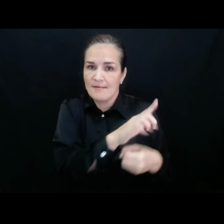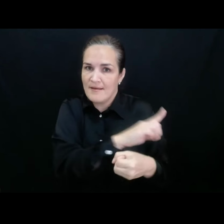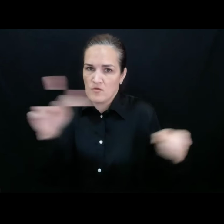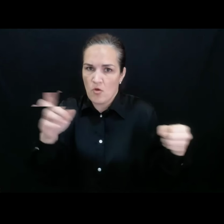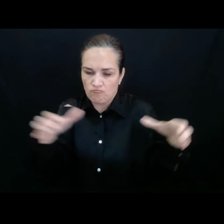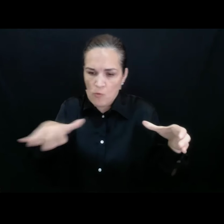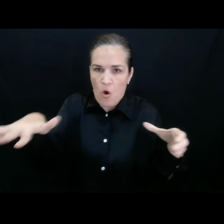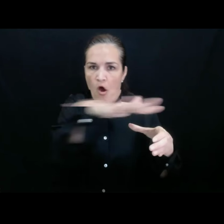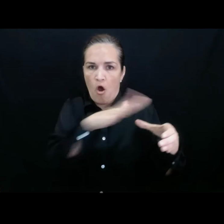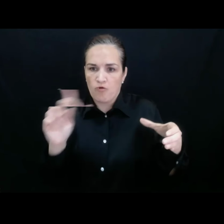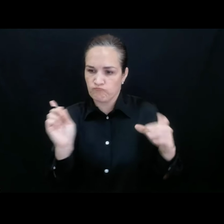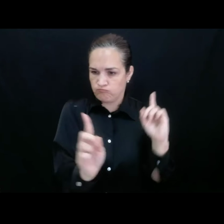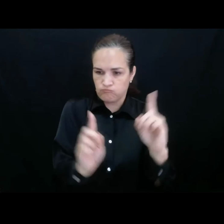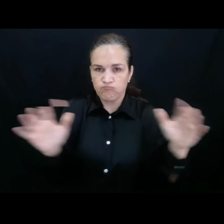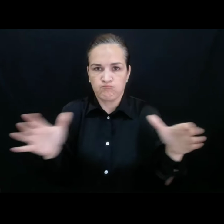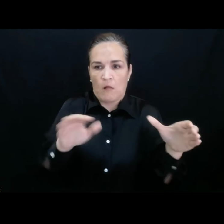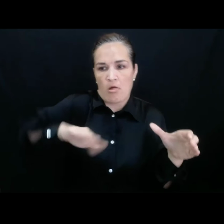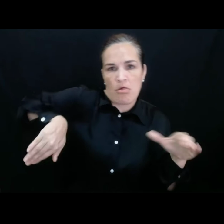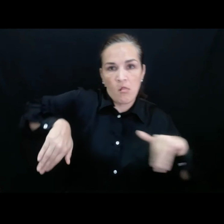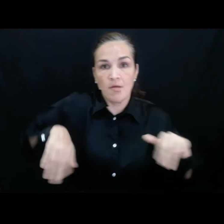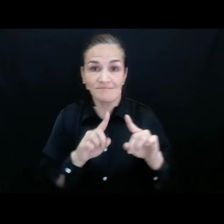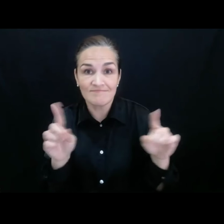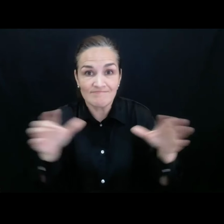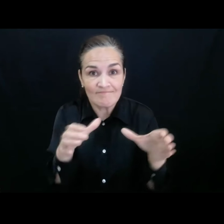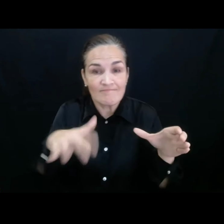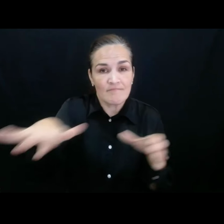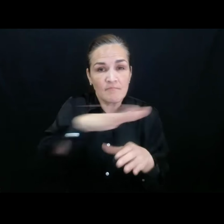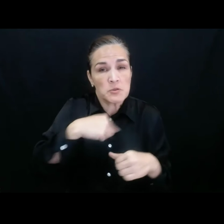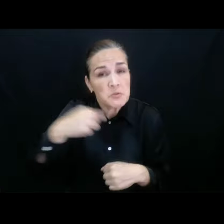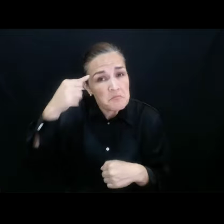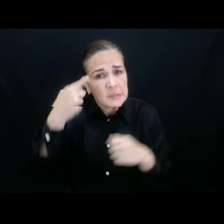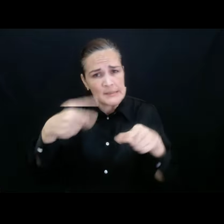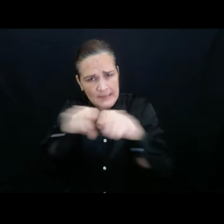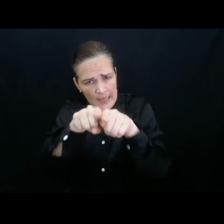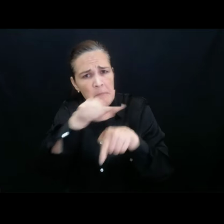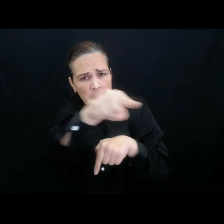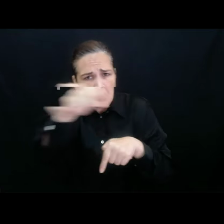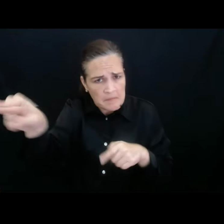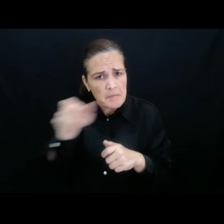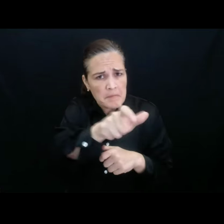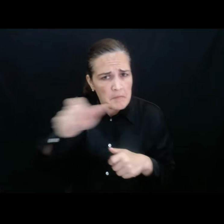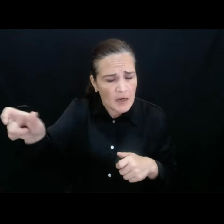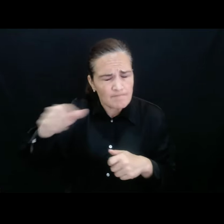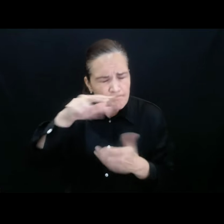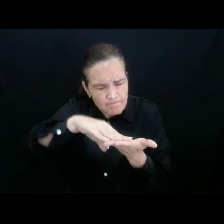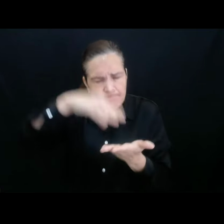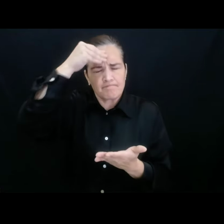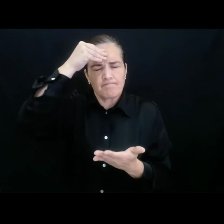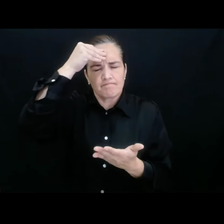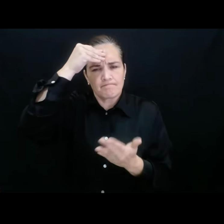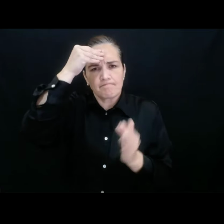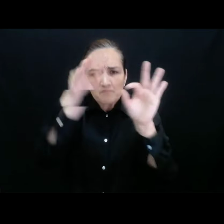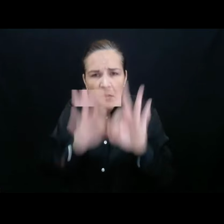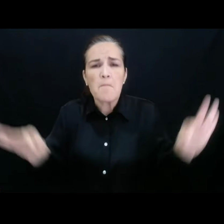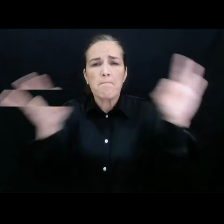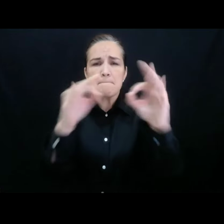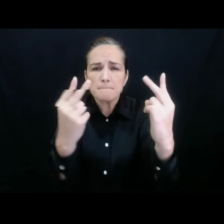said, maybe I'm repeating myself, but honestly, I think for us that was the lesson learned. They must bring persons